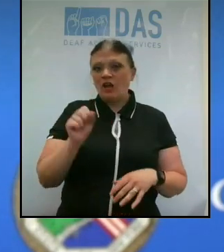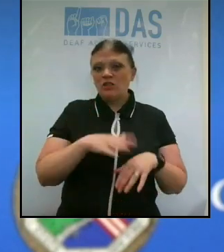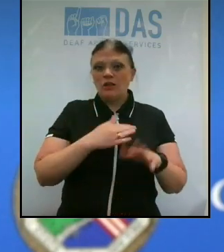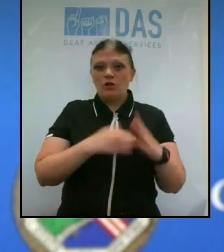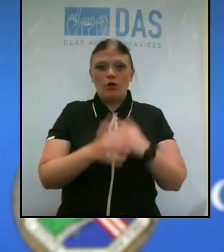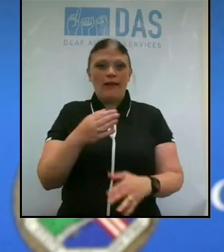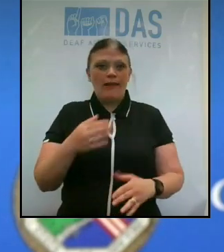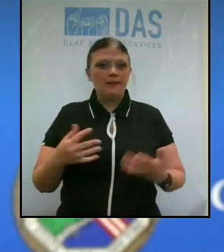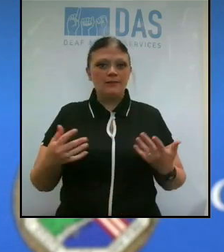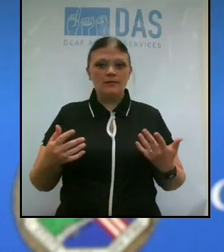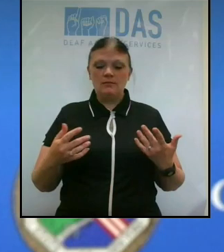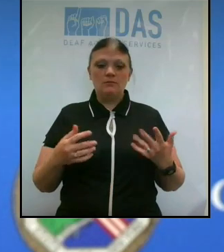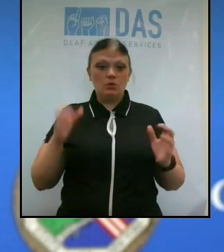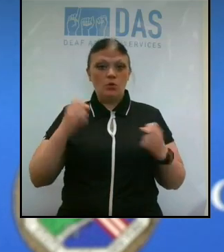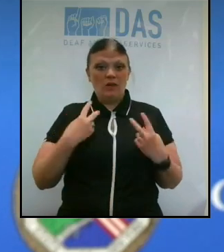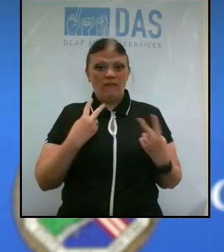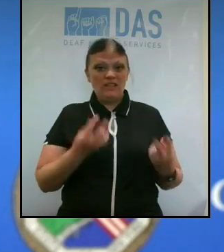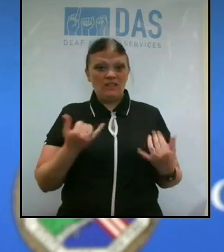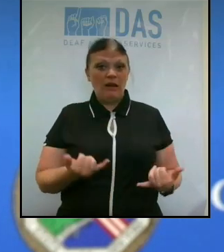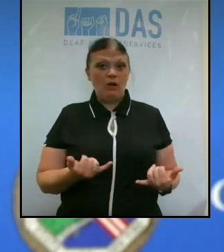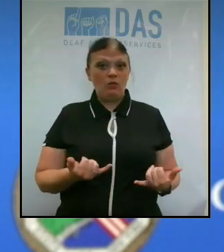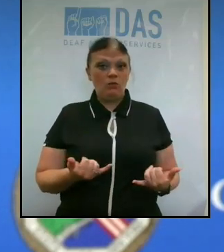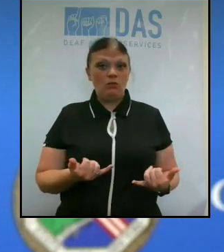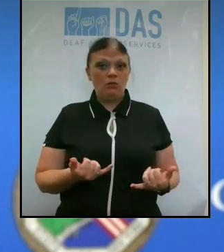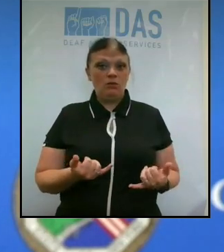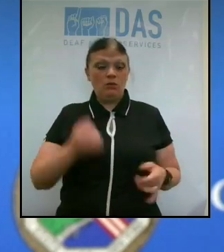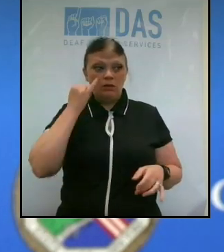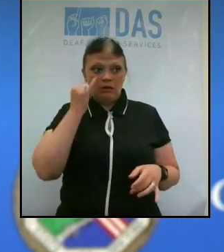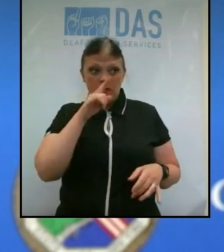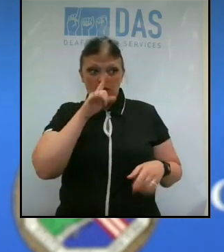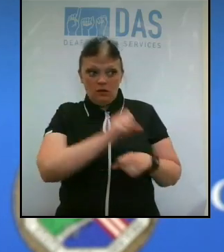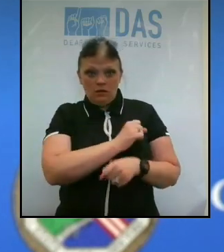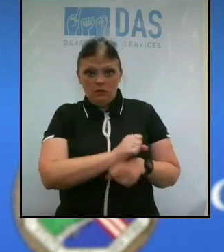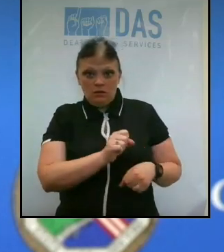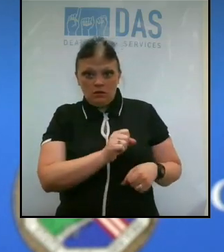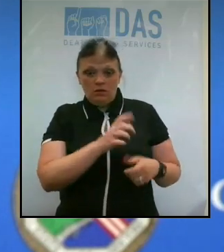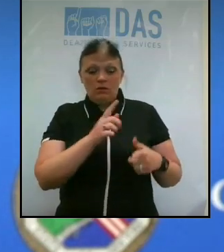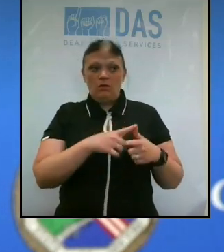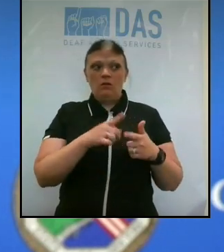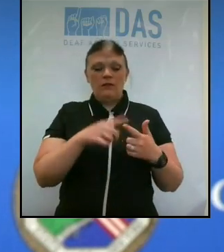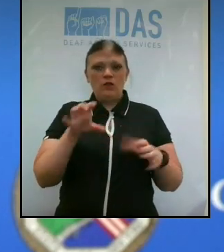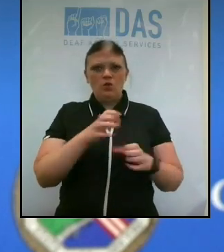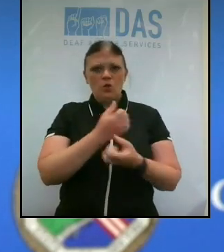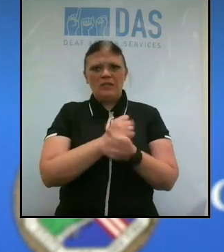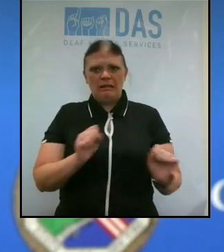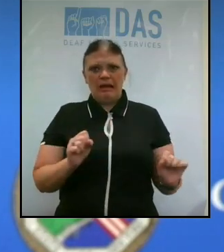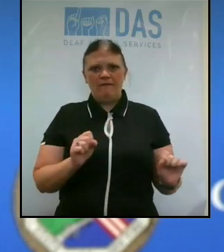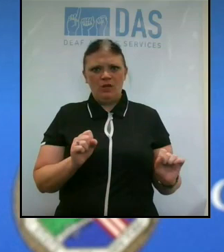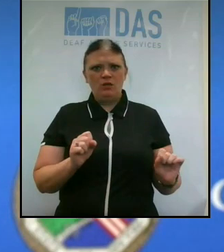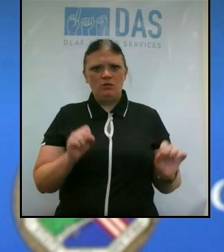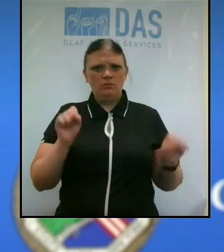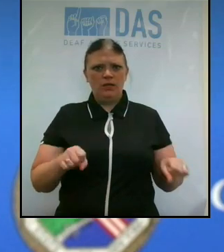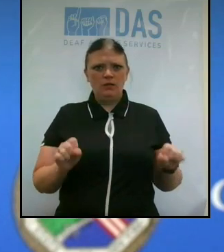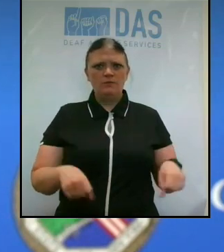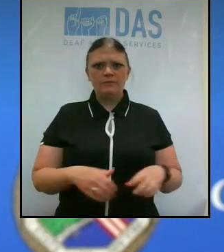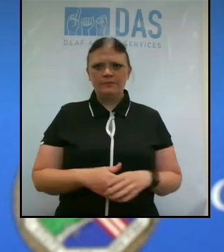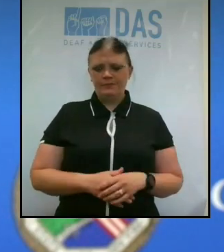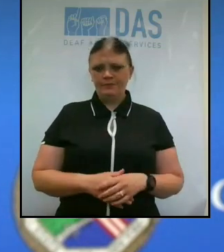So you can visit them now, but if you do so, do it in the safest manner you possibly can.